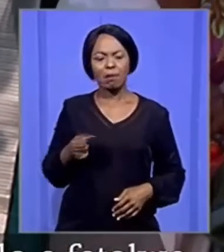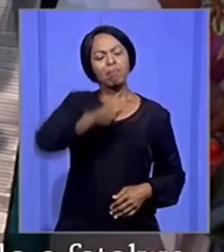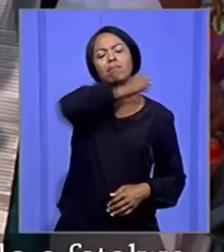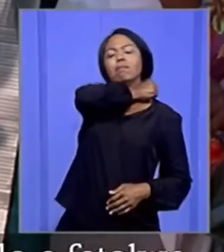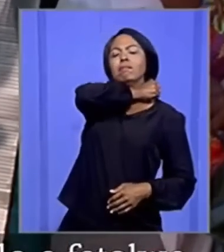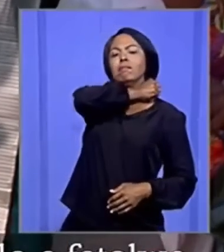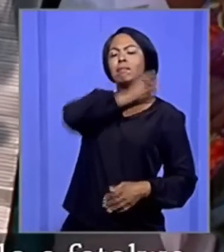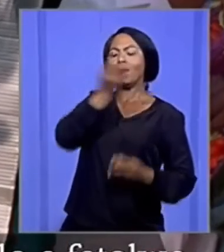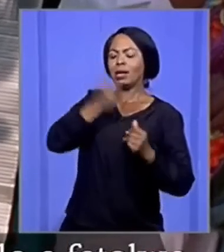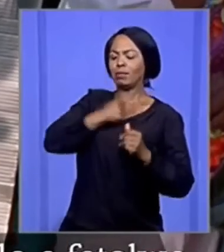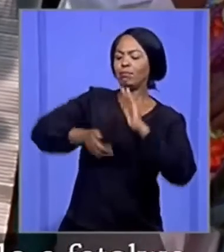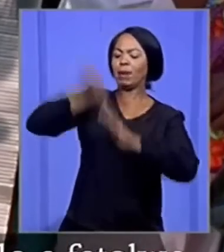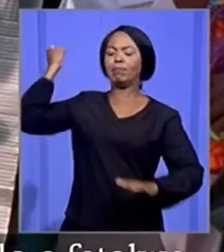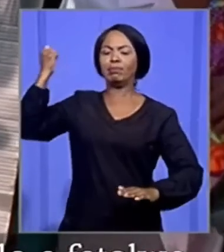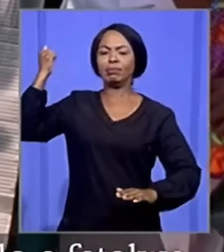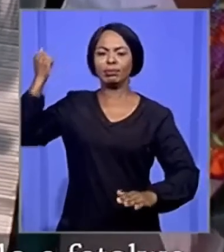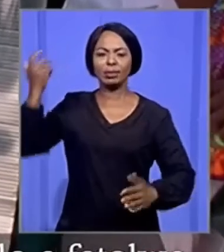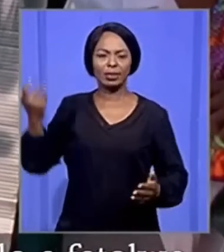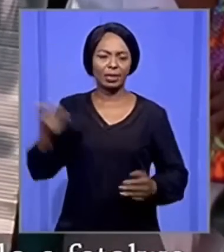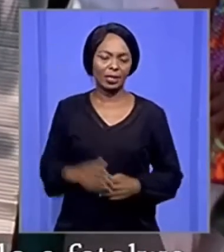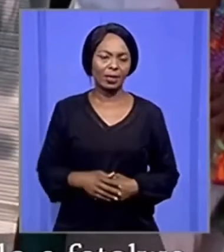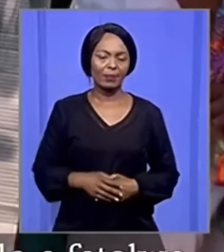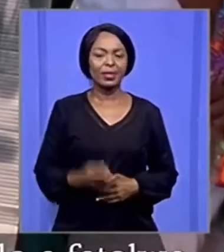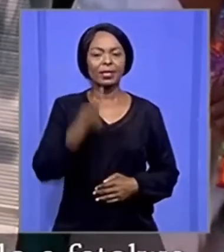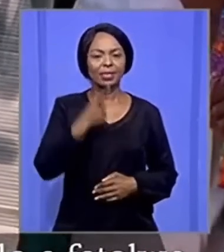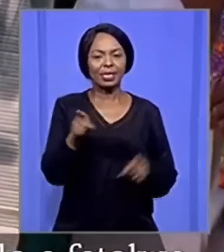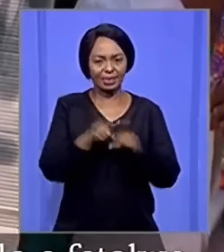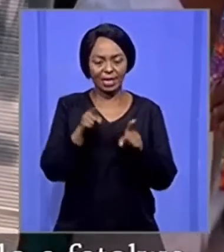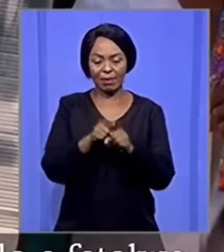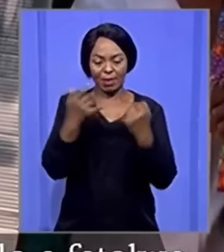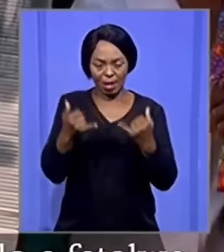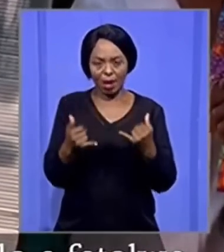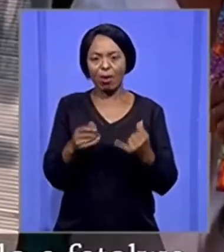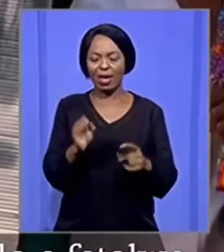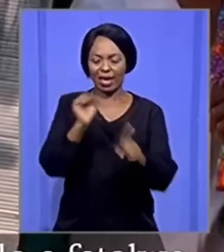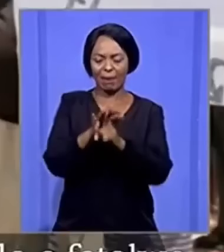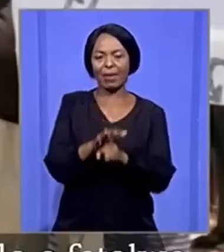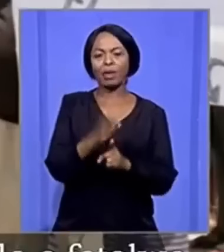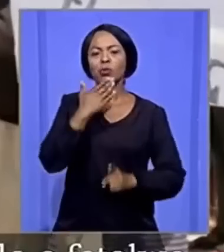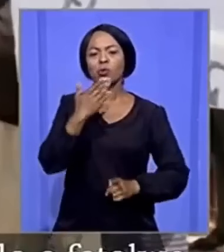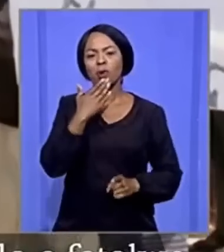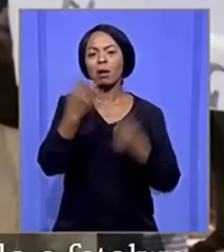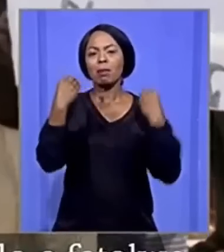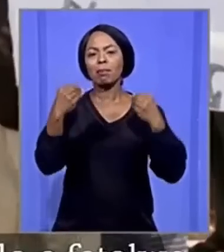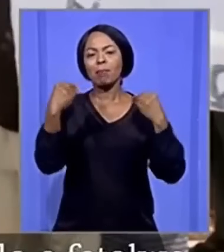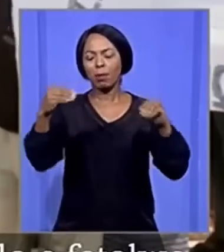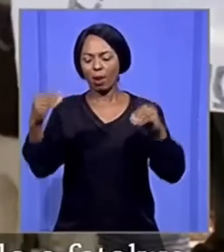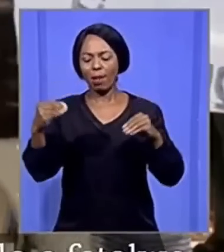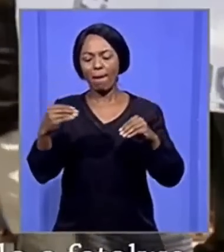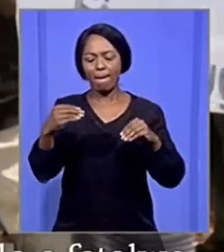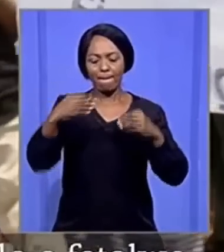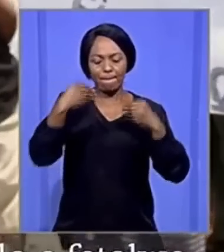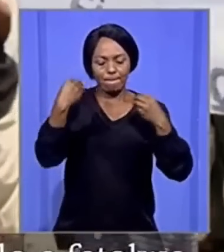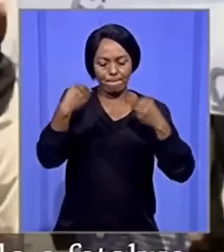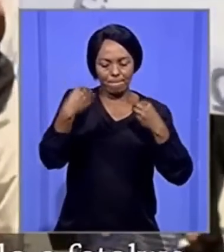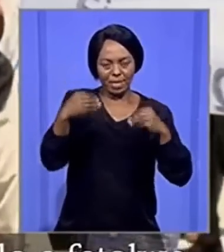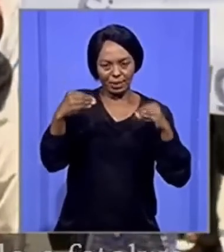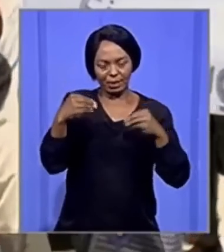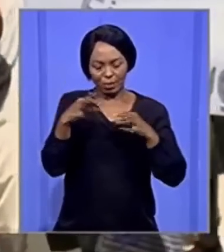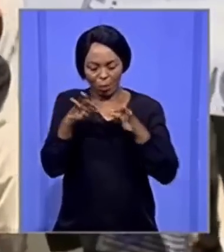mafelo a go gola mphiwa fela wa magape le boragwebo potlana se se tlo dira gore batho bao ba rekisa